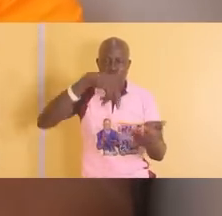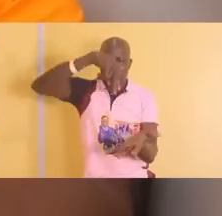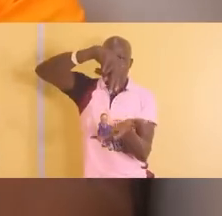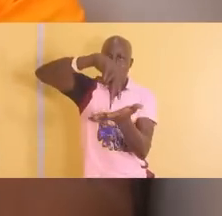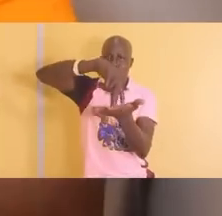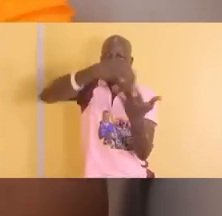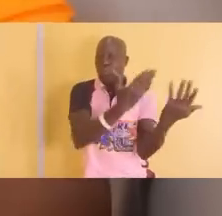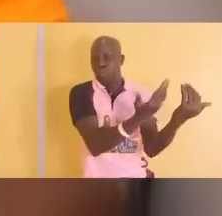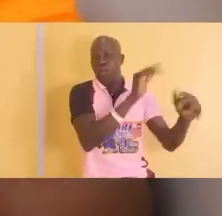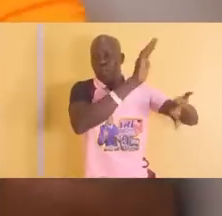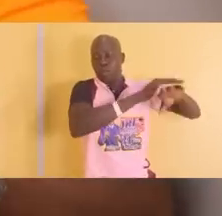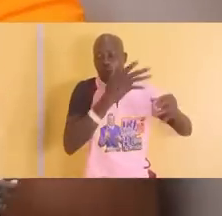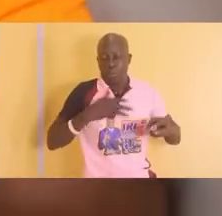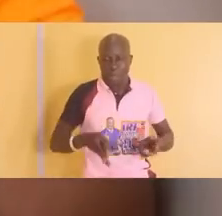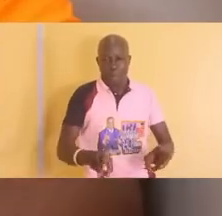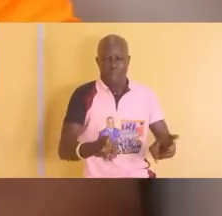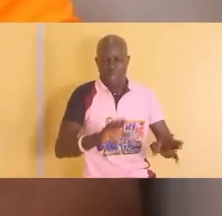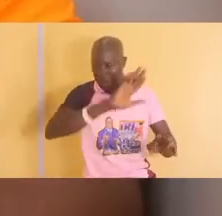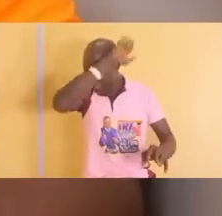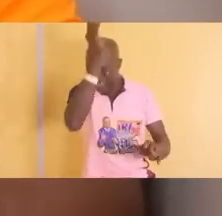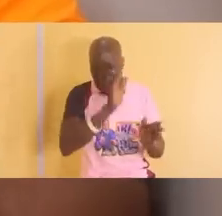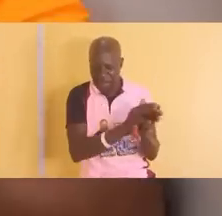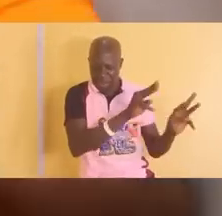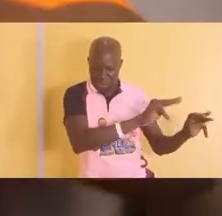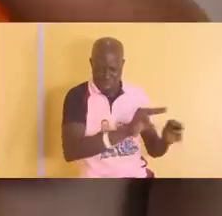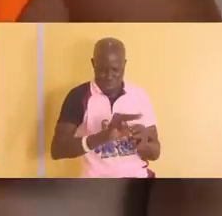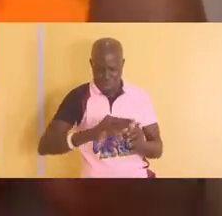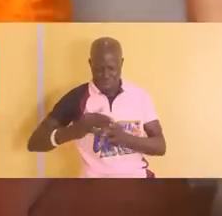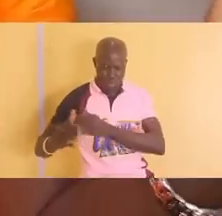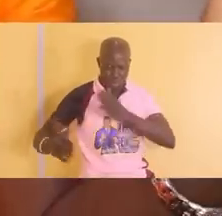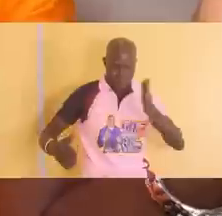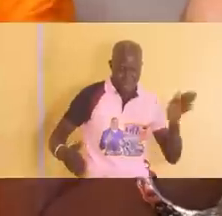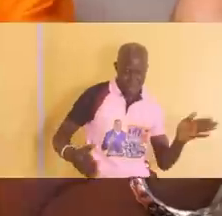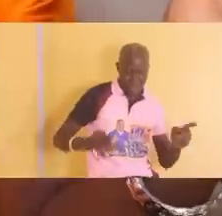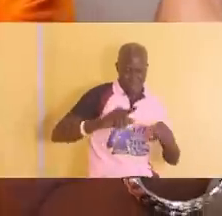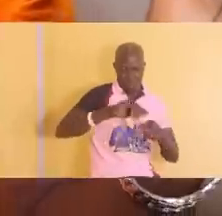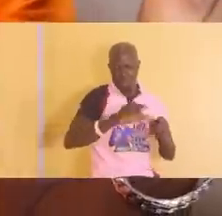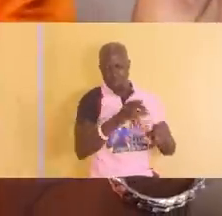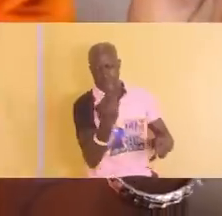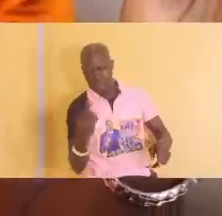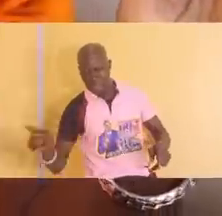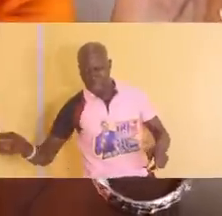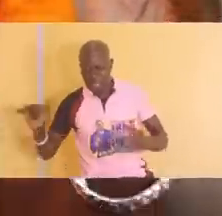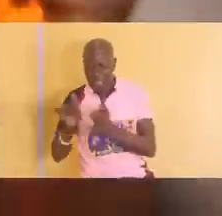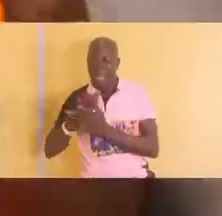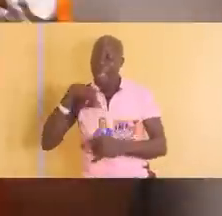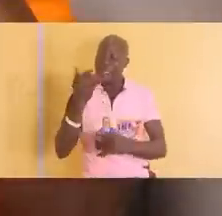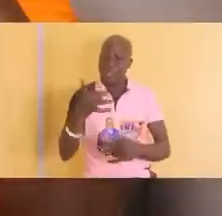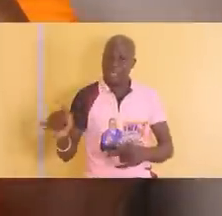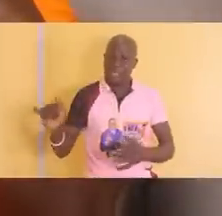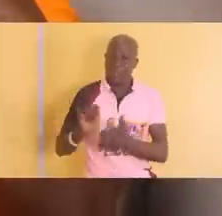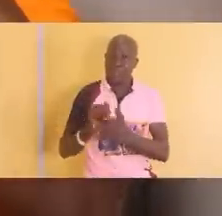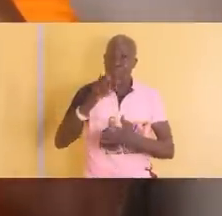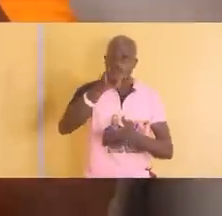Either way to my path. You don't move either and tita. Or let and right.